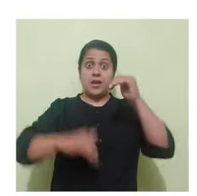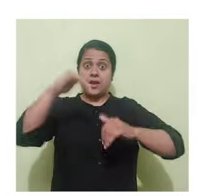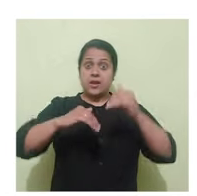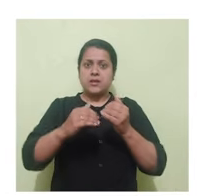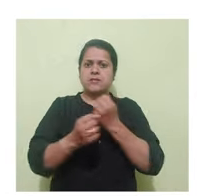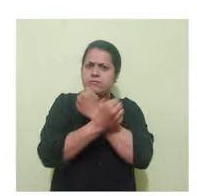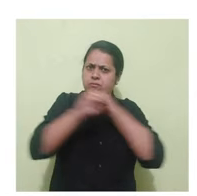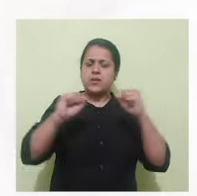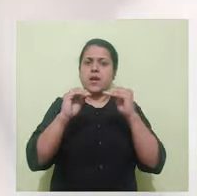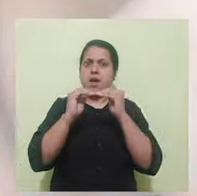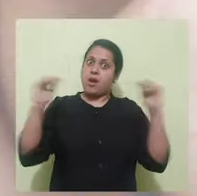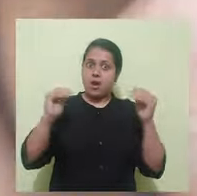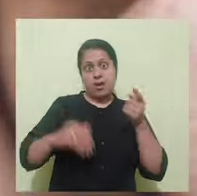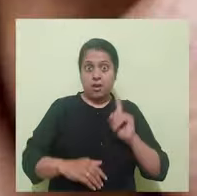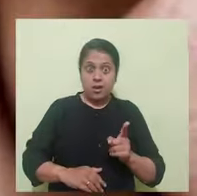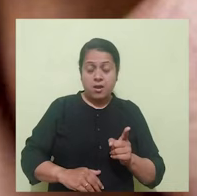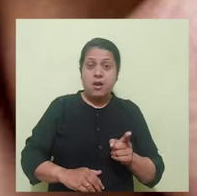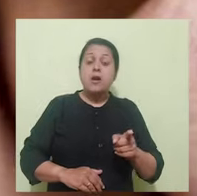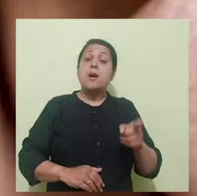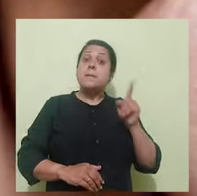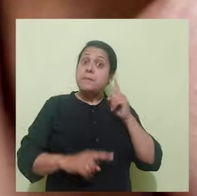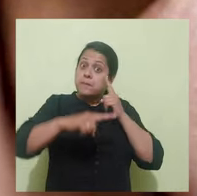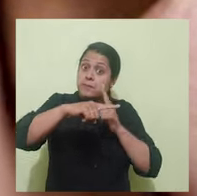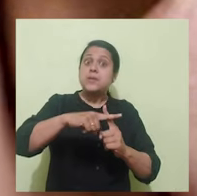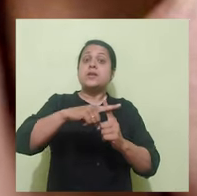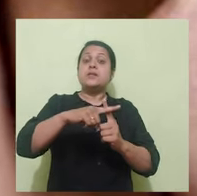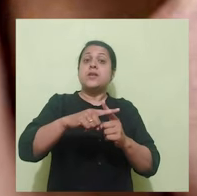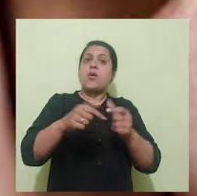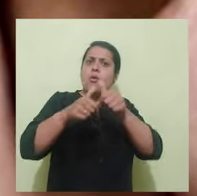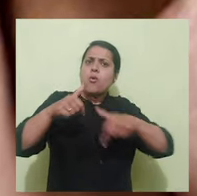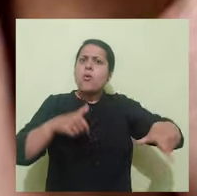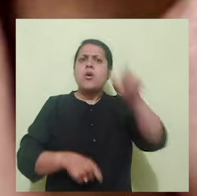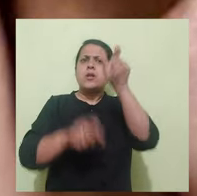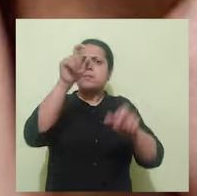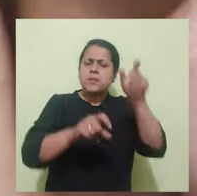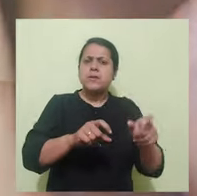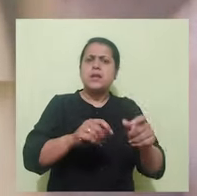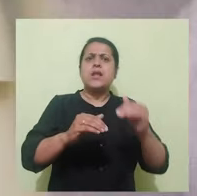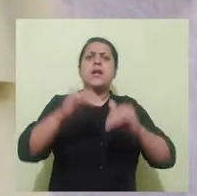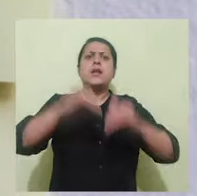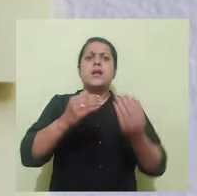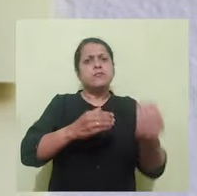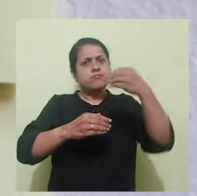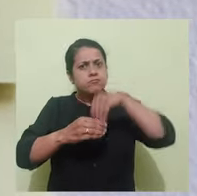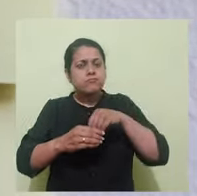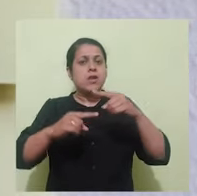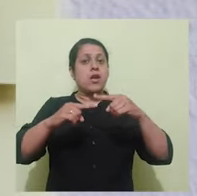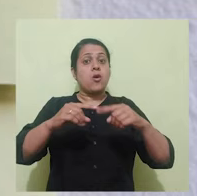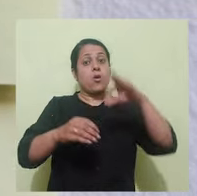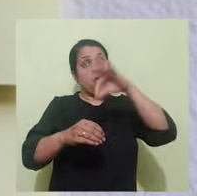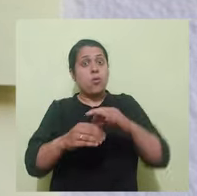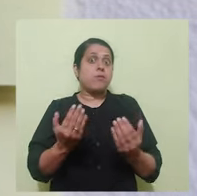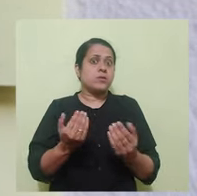and their responsibility is not just to conduct free and fair elections, but also to ensure that